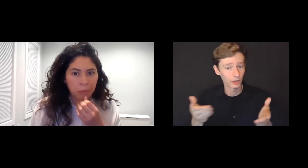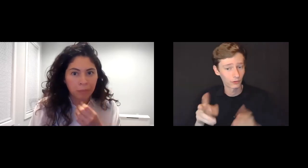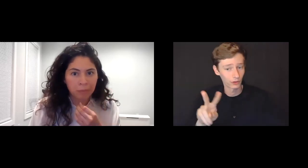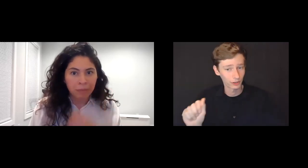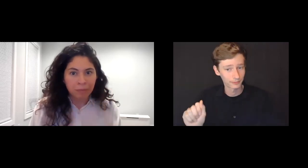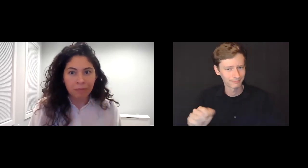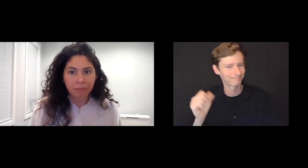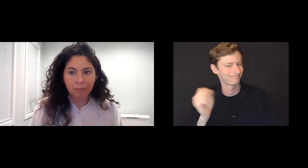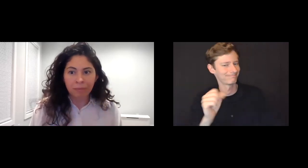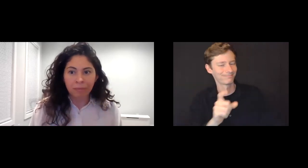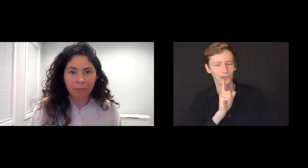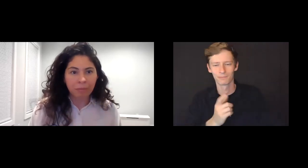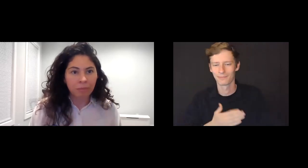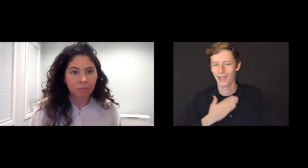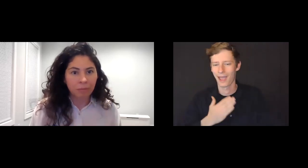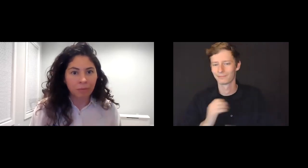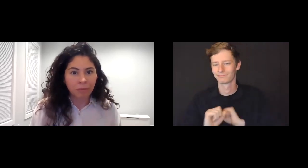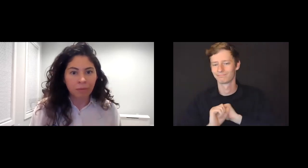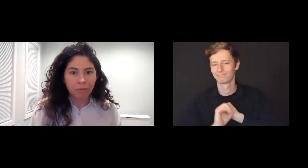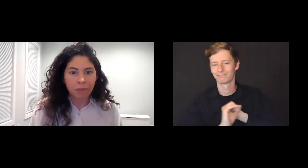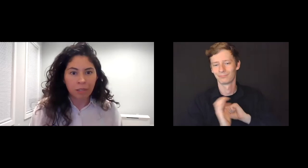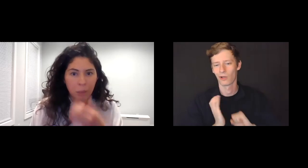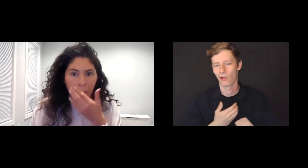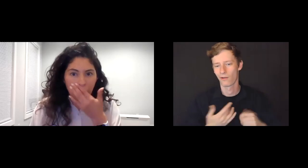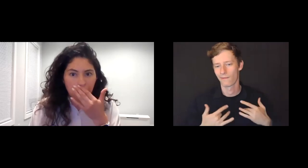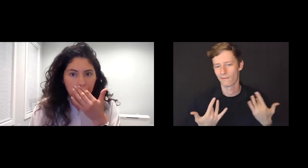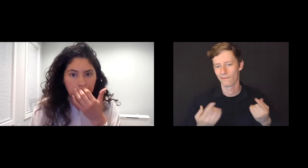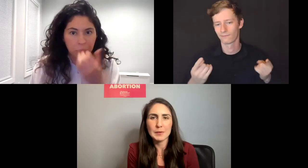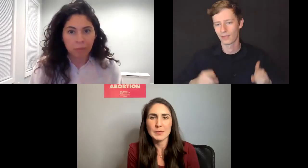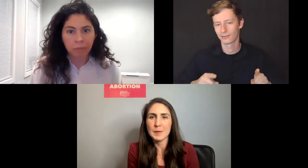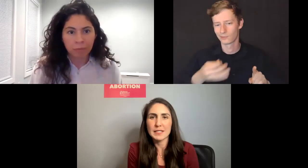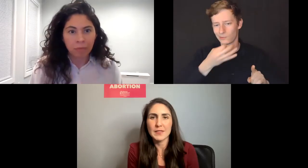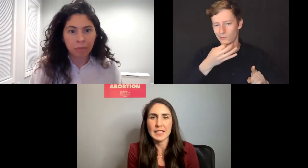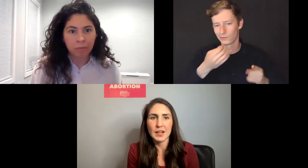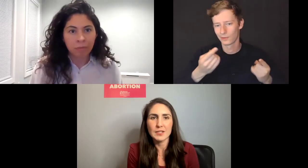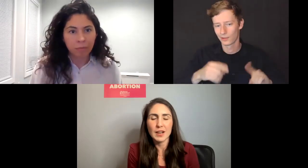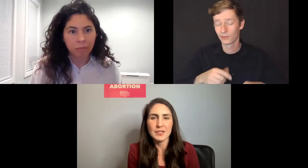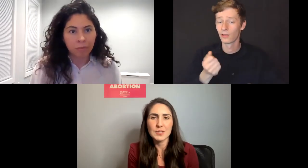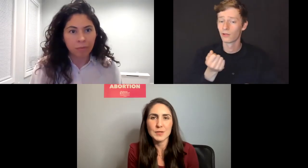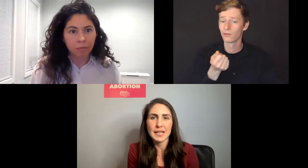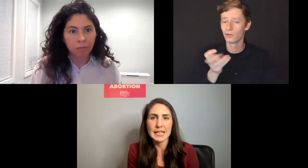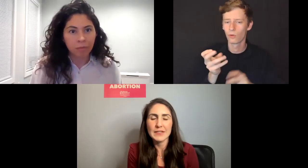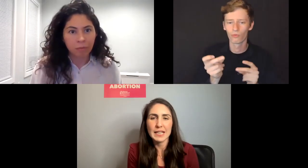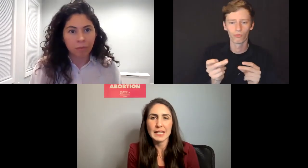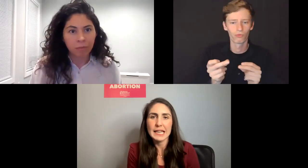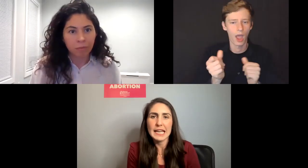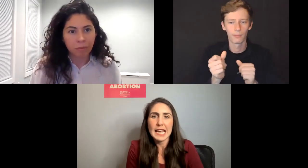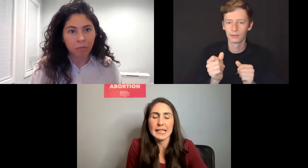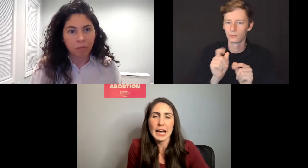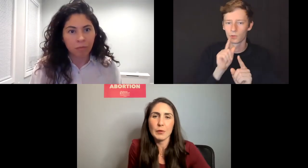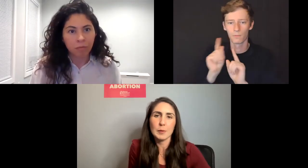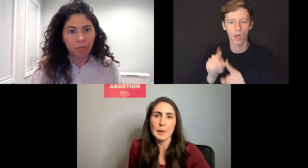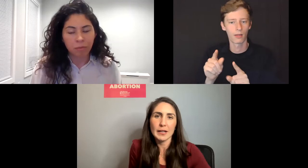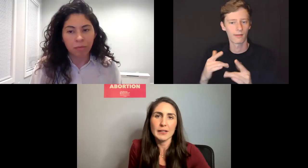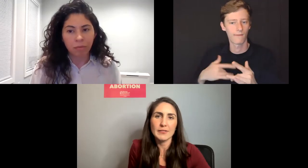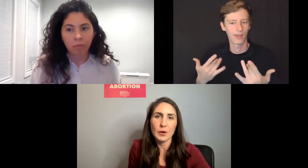Yeah, happy to, thank you. So there were some immediate rapid response events on Tuesday evening, and